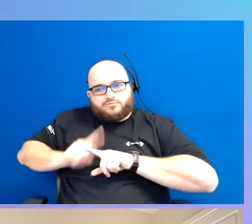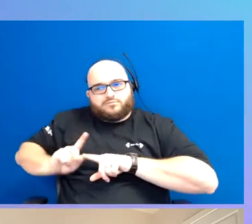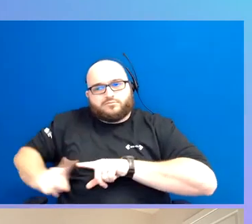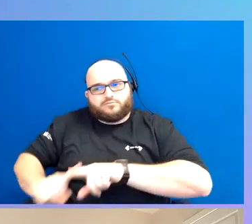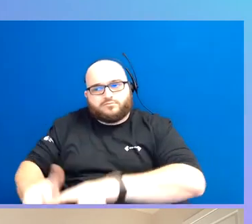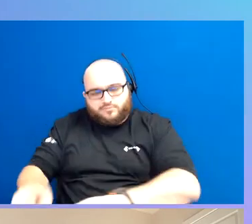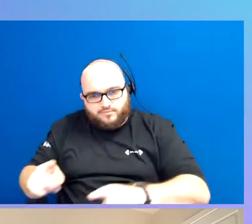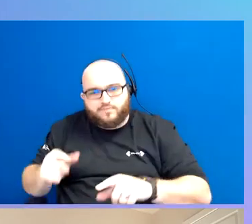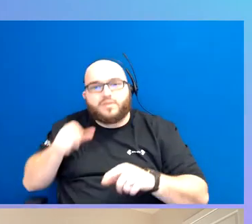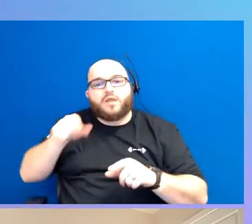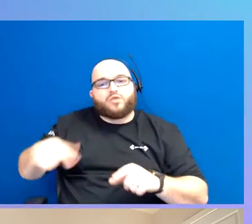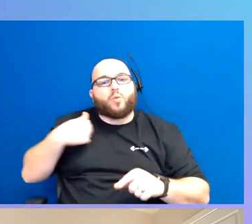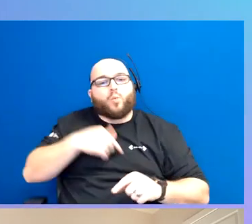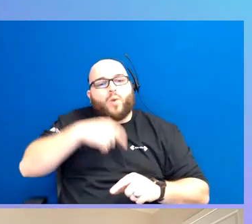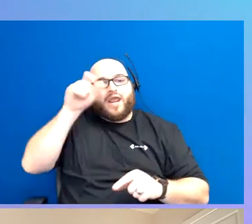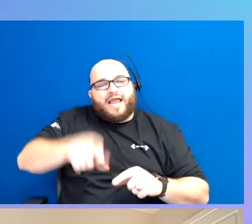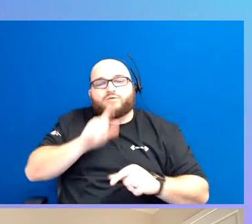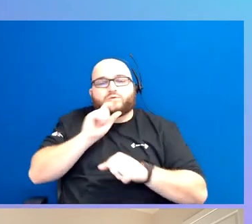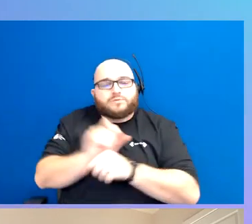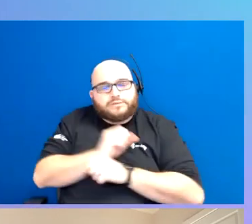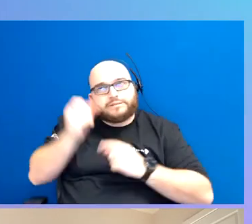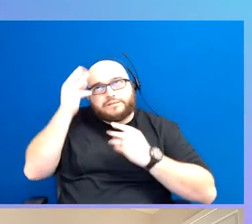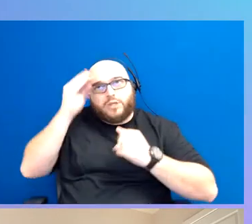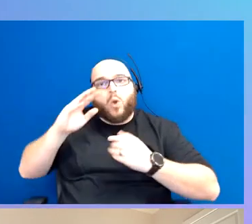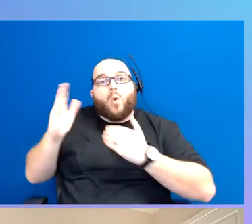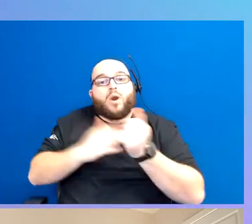which have to be taken into consideration when it comes to